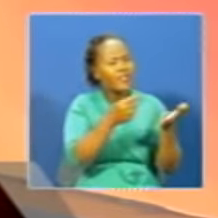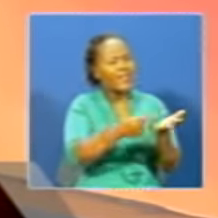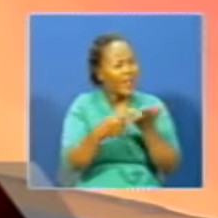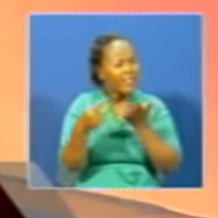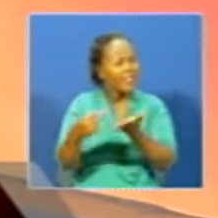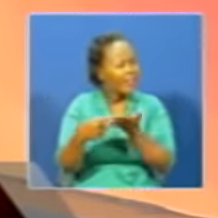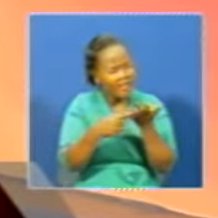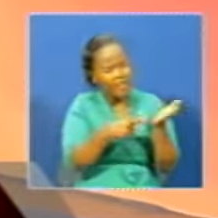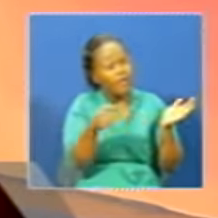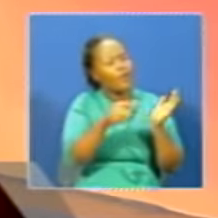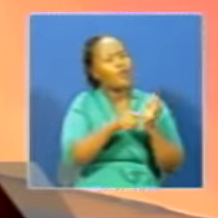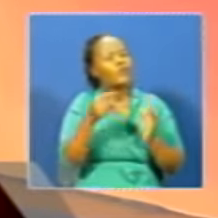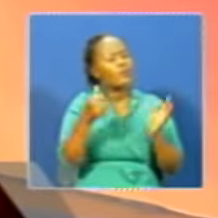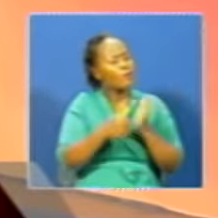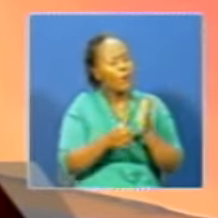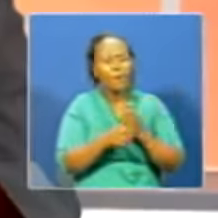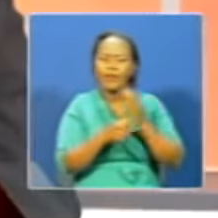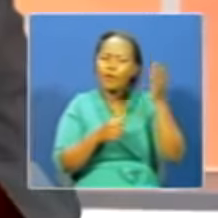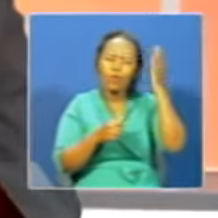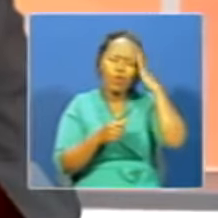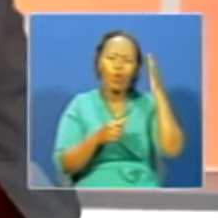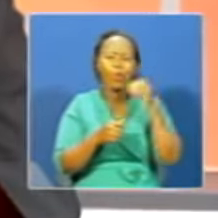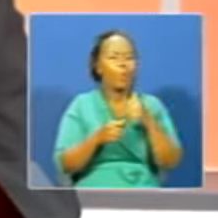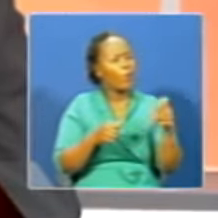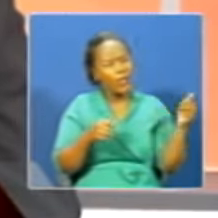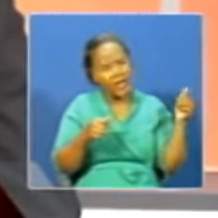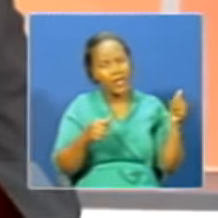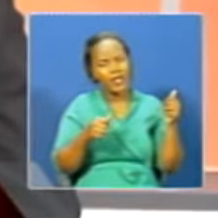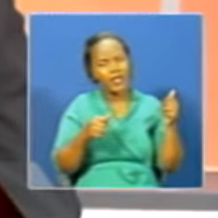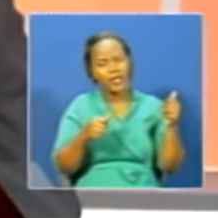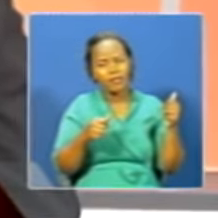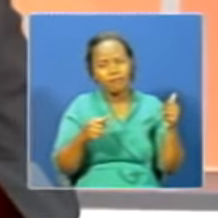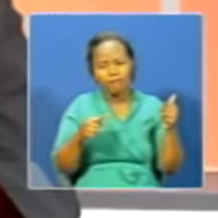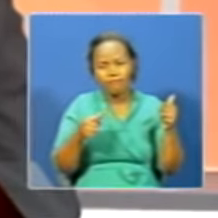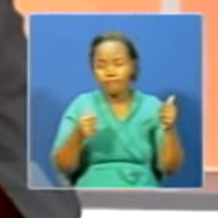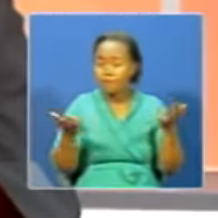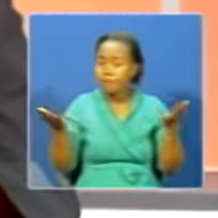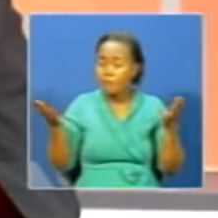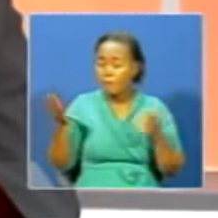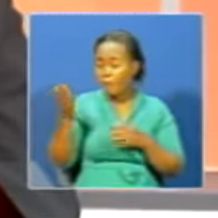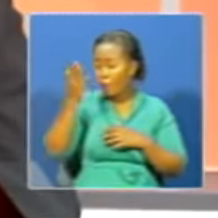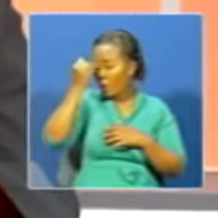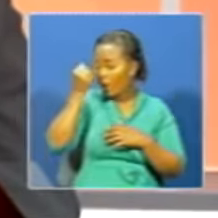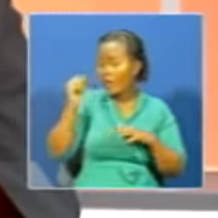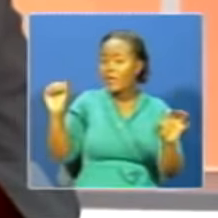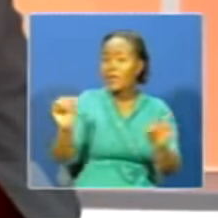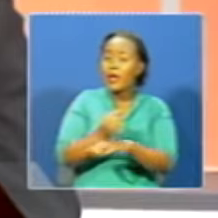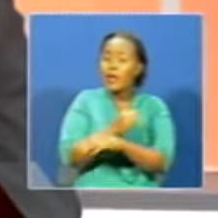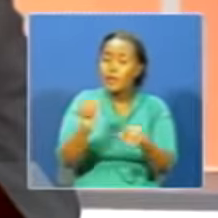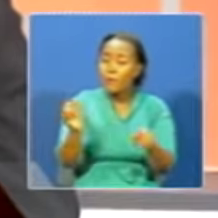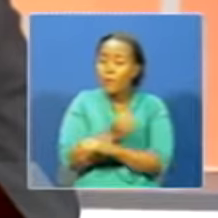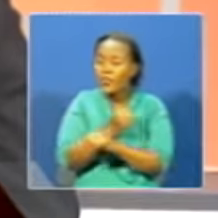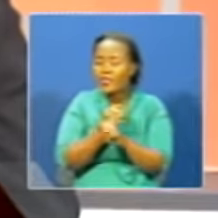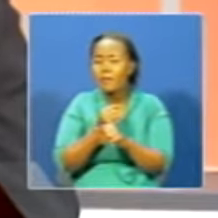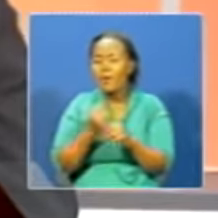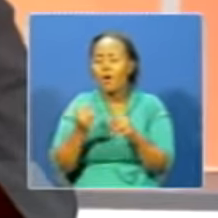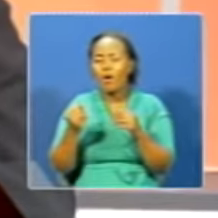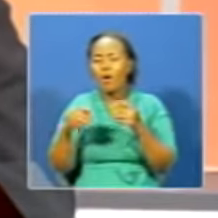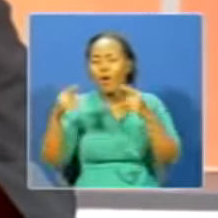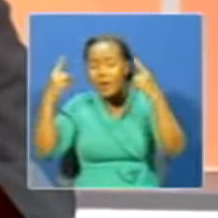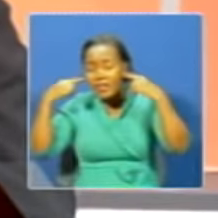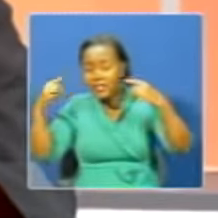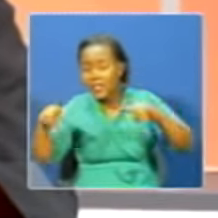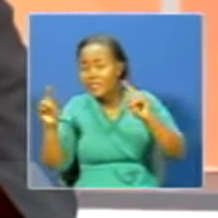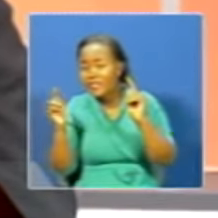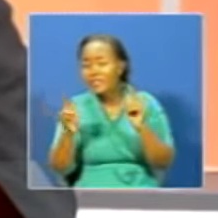What we need is pragmatic. You see why I talk of dialogue? Yeah. Because you cannot win these things sometimes by using the